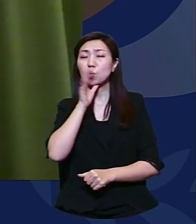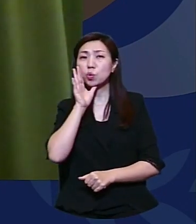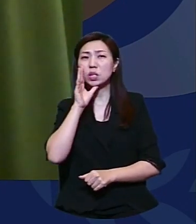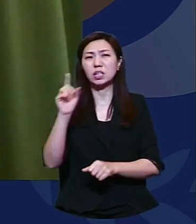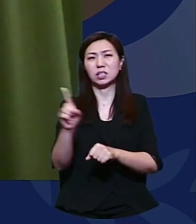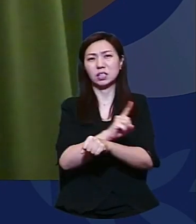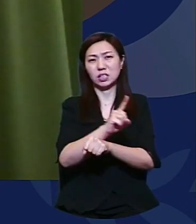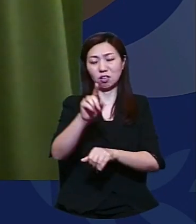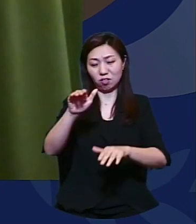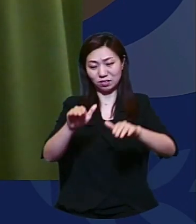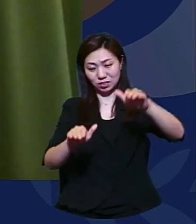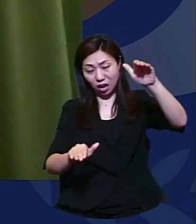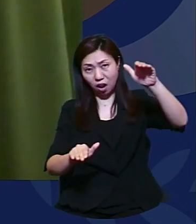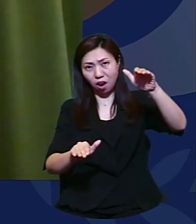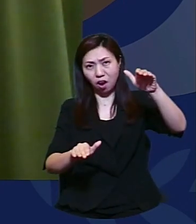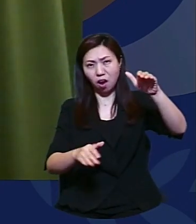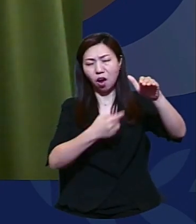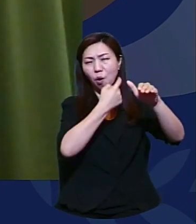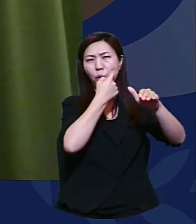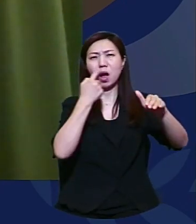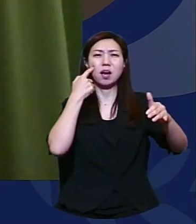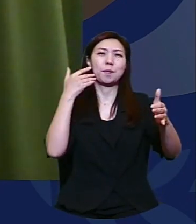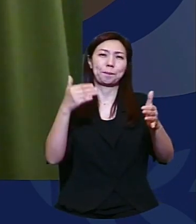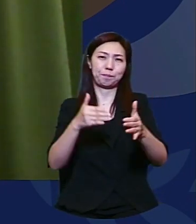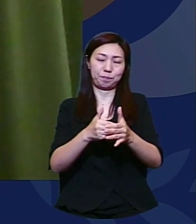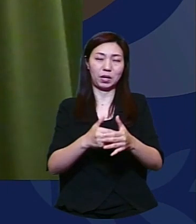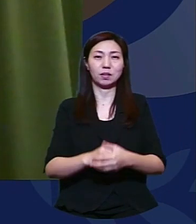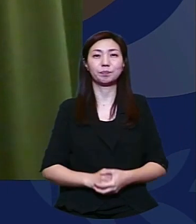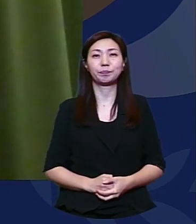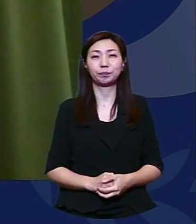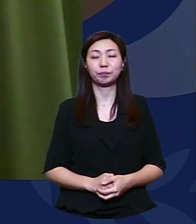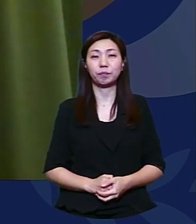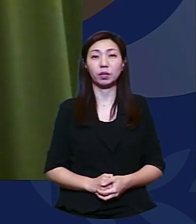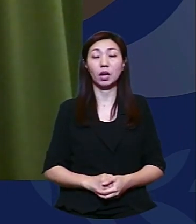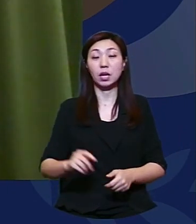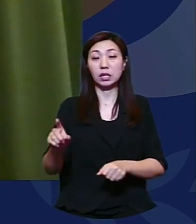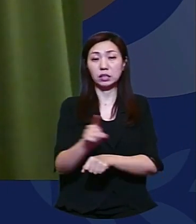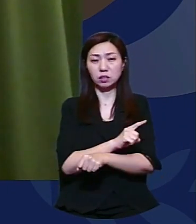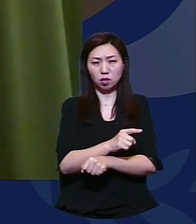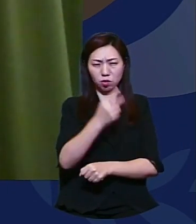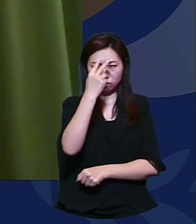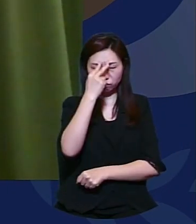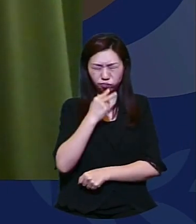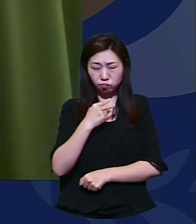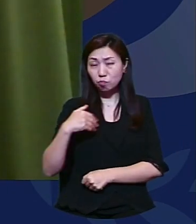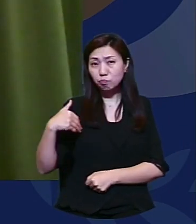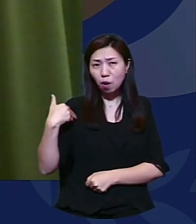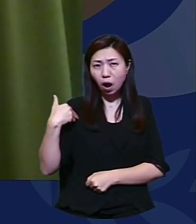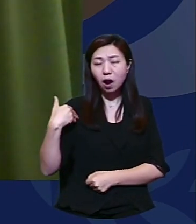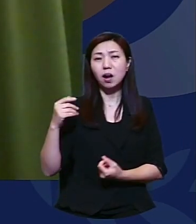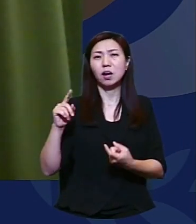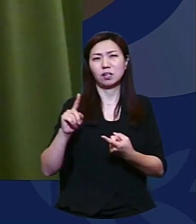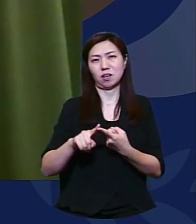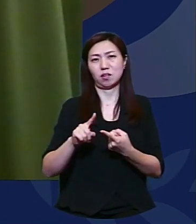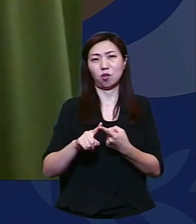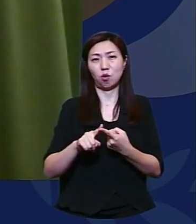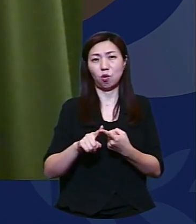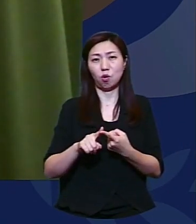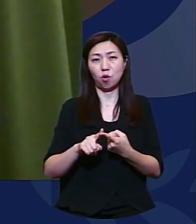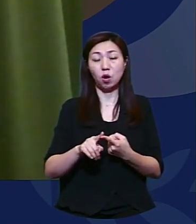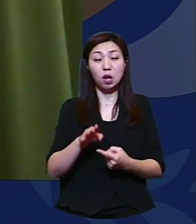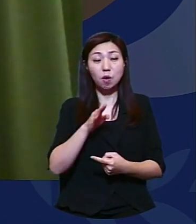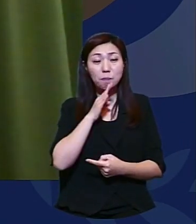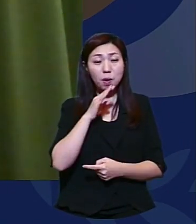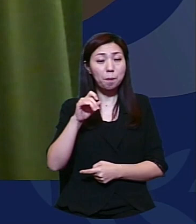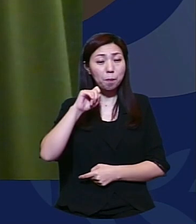unaffordable internet connectivity, combined with a lack of digital literacy, are holding people back from accessing and maximizing these new